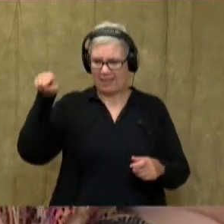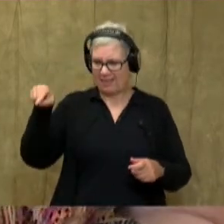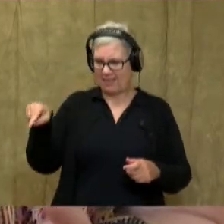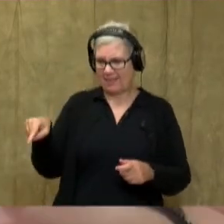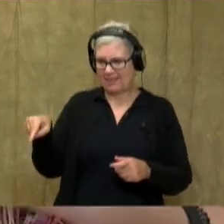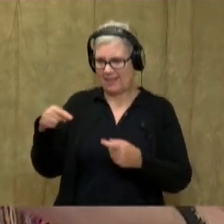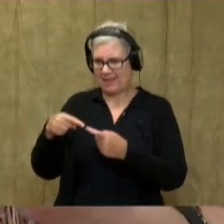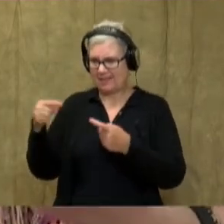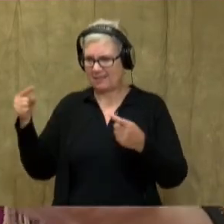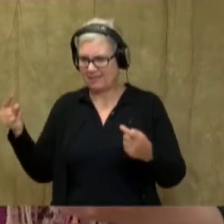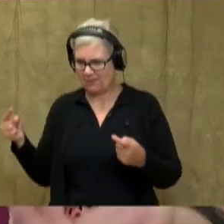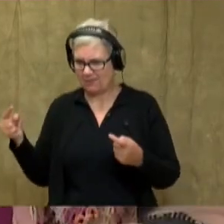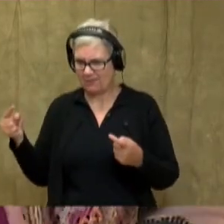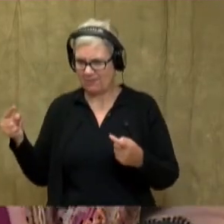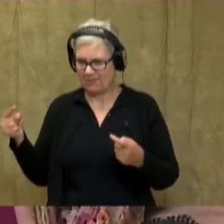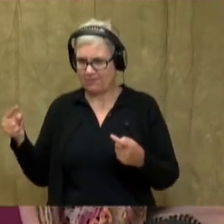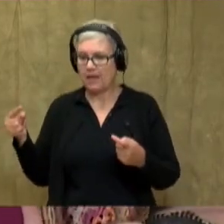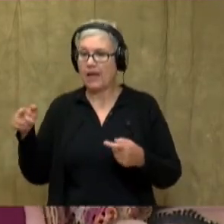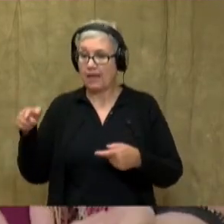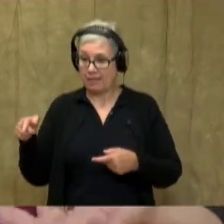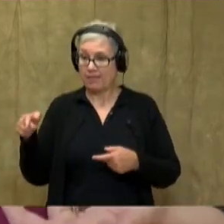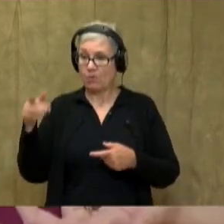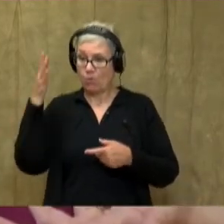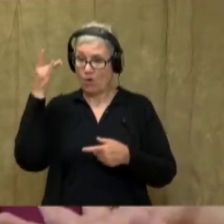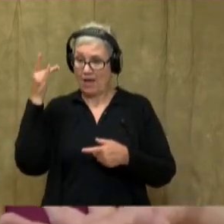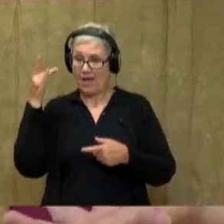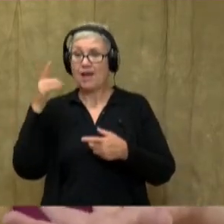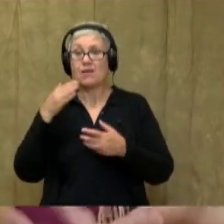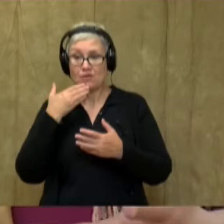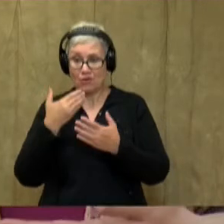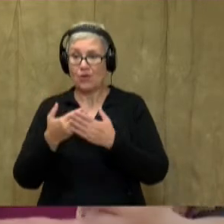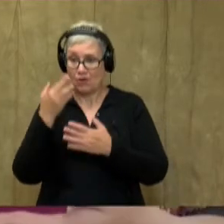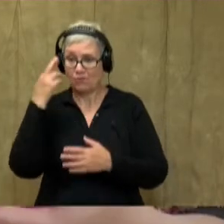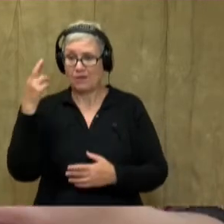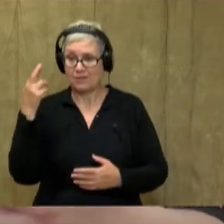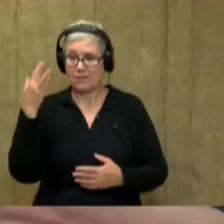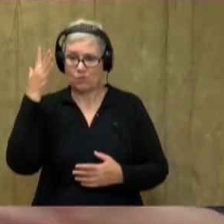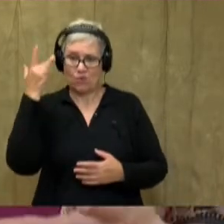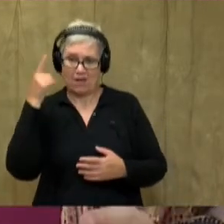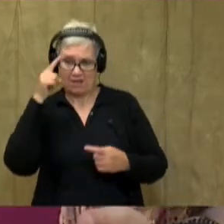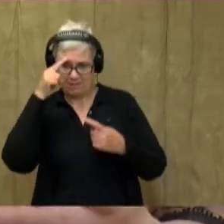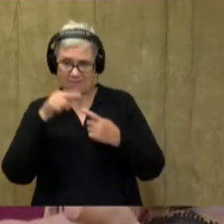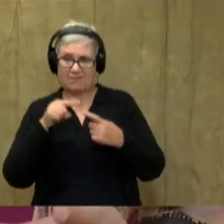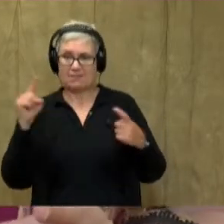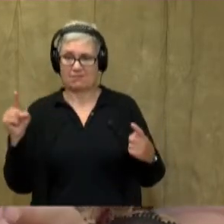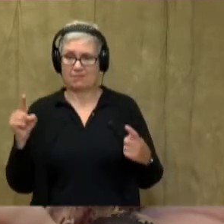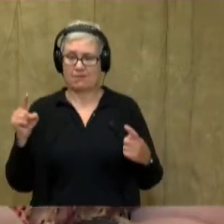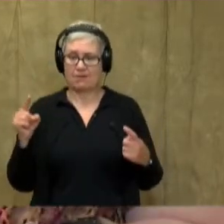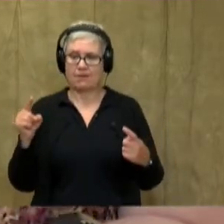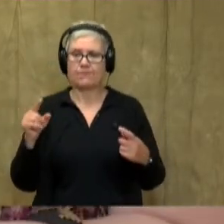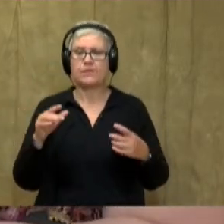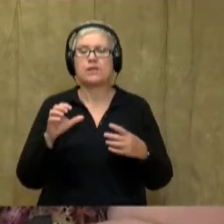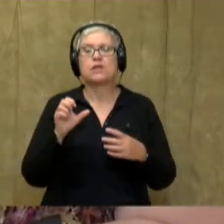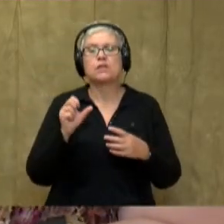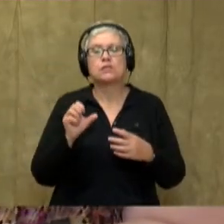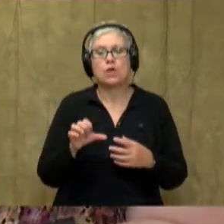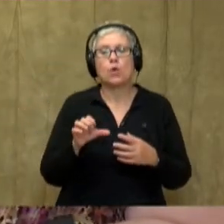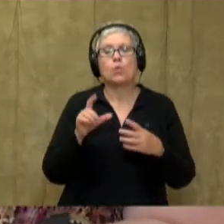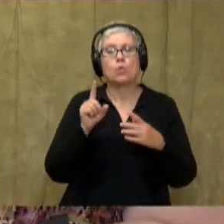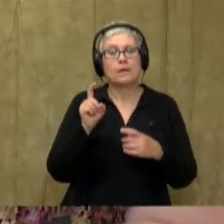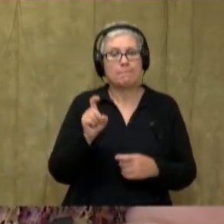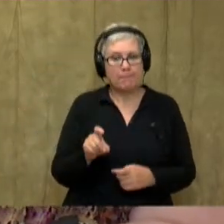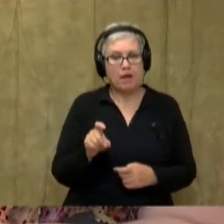disagree with them for really good reasons, right? And so what we have to make sure that we do is